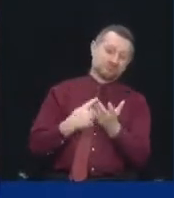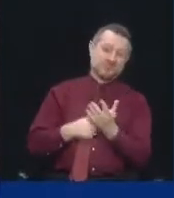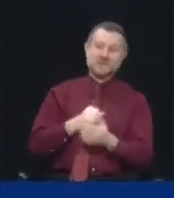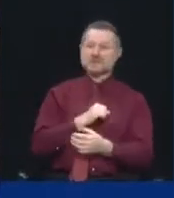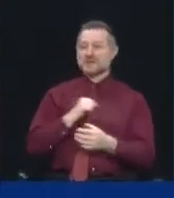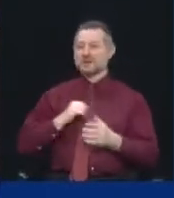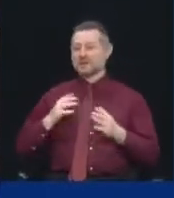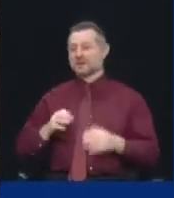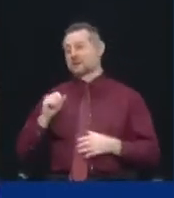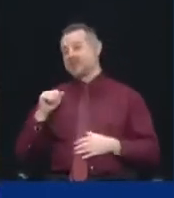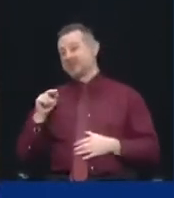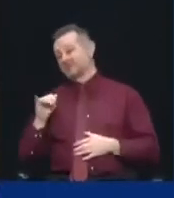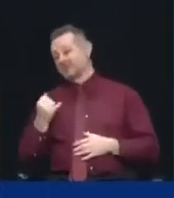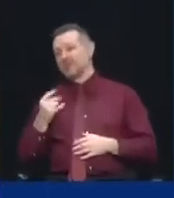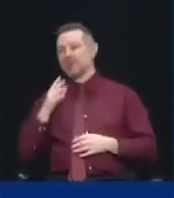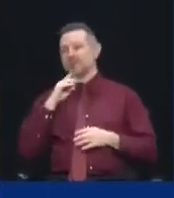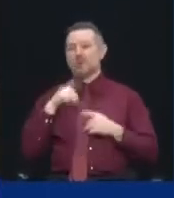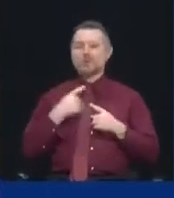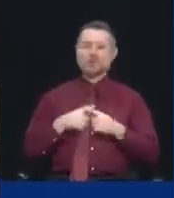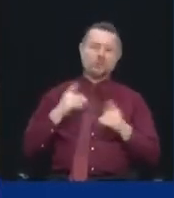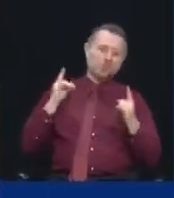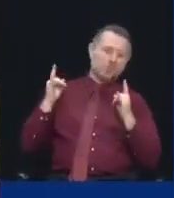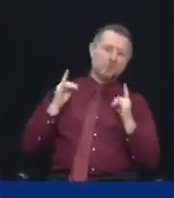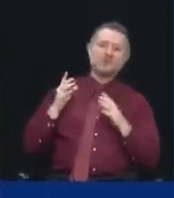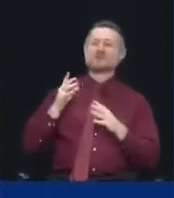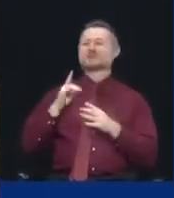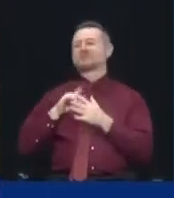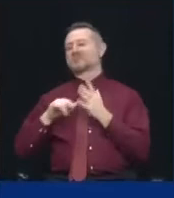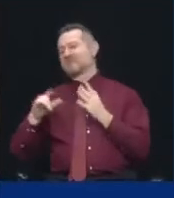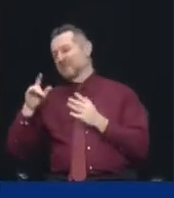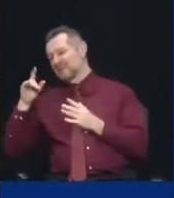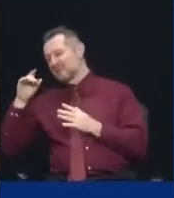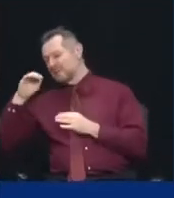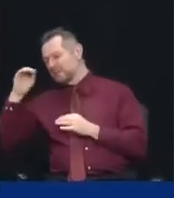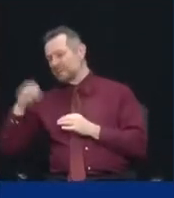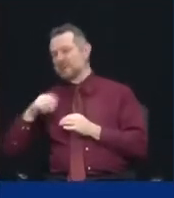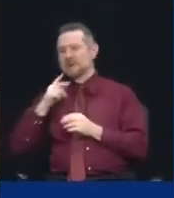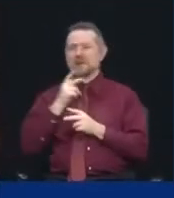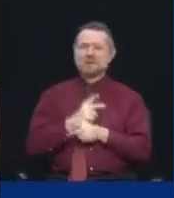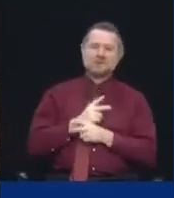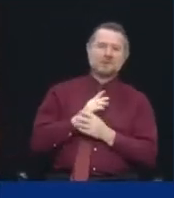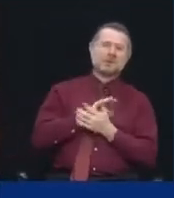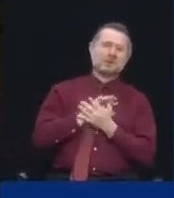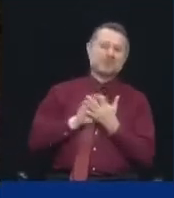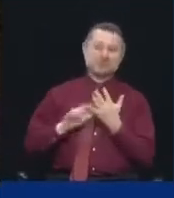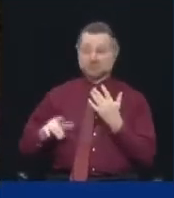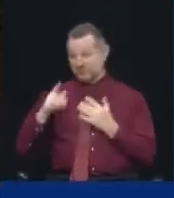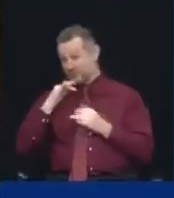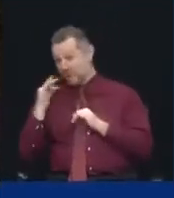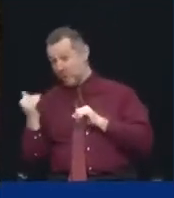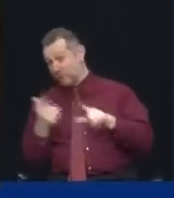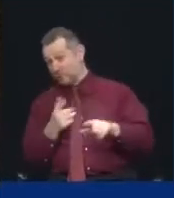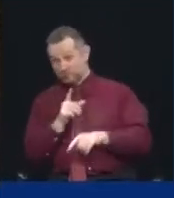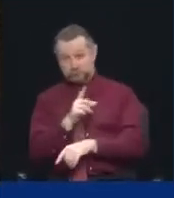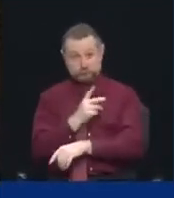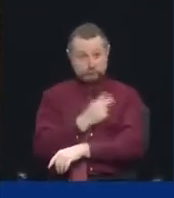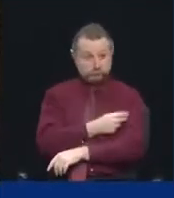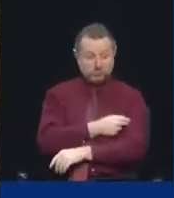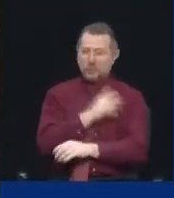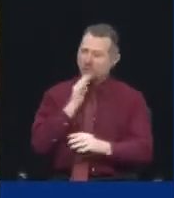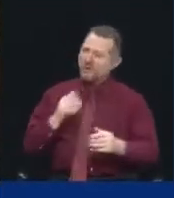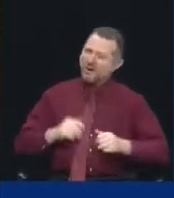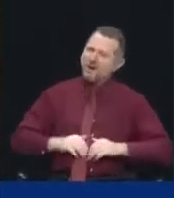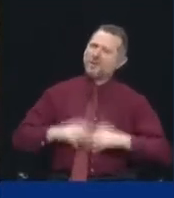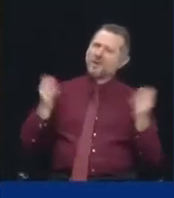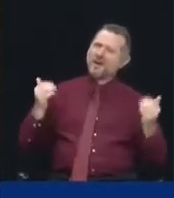about what gets opened and what percentage and those things. We open fully if we're fully vaccinated. And then we know we've got that